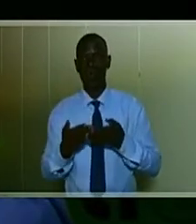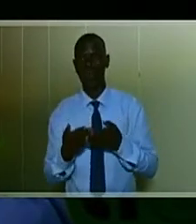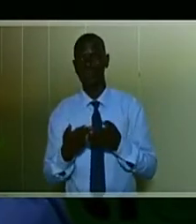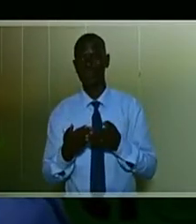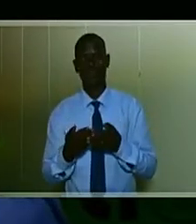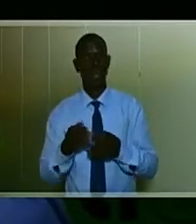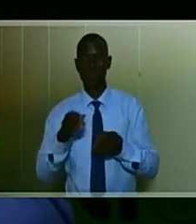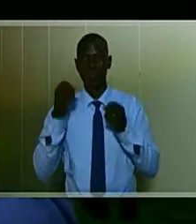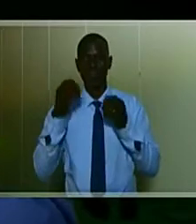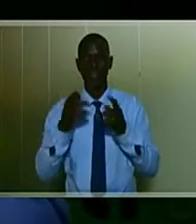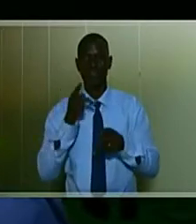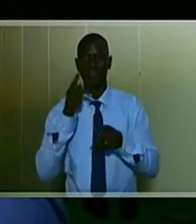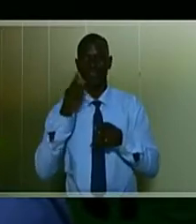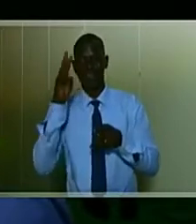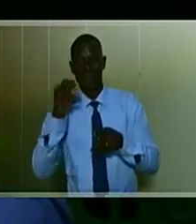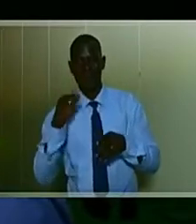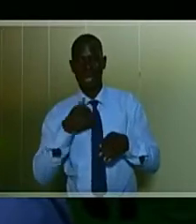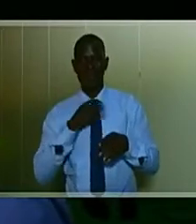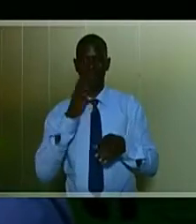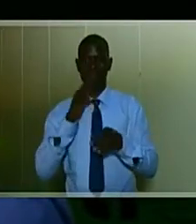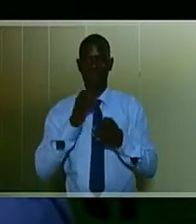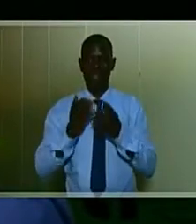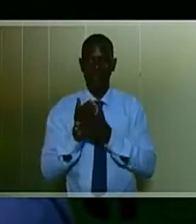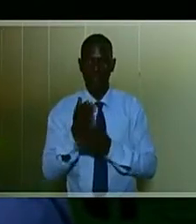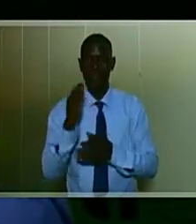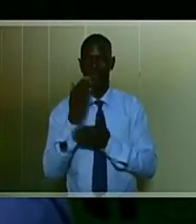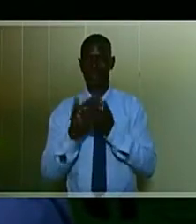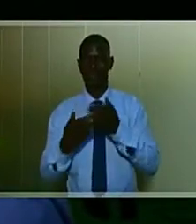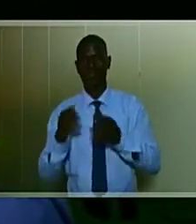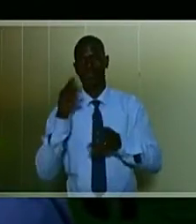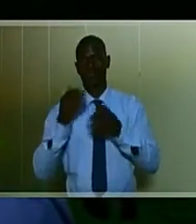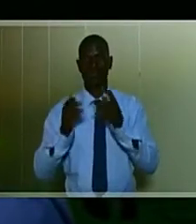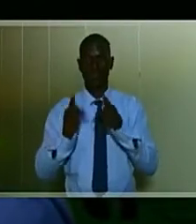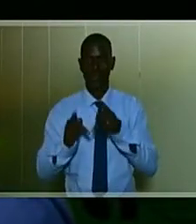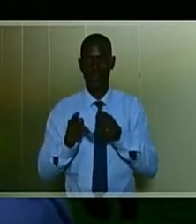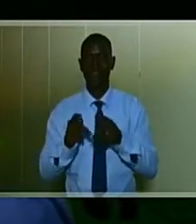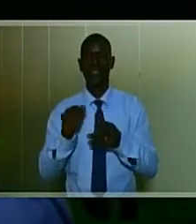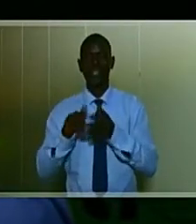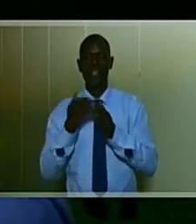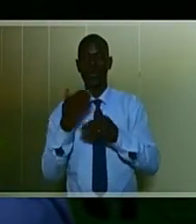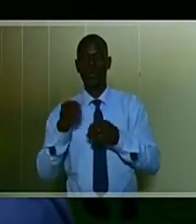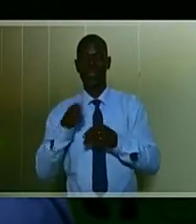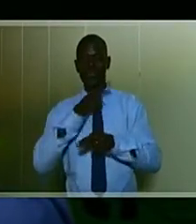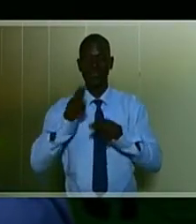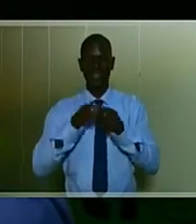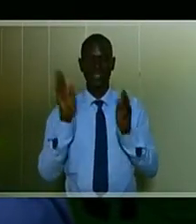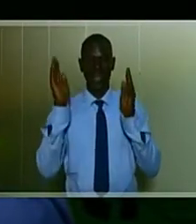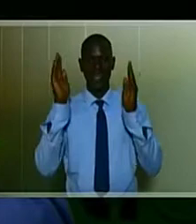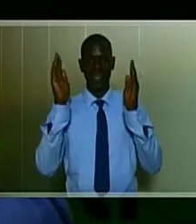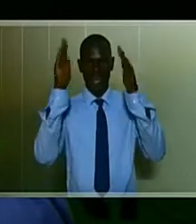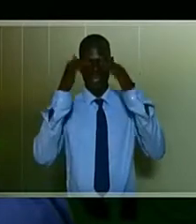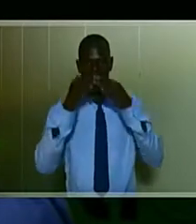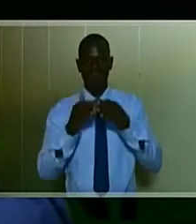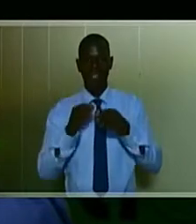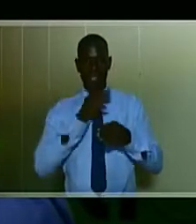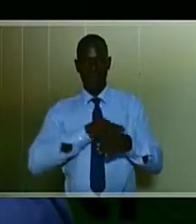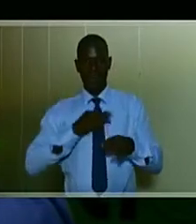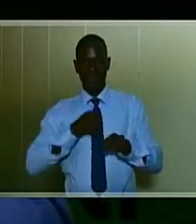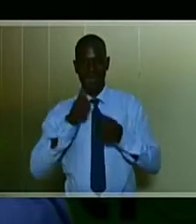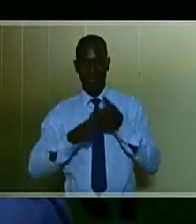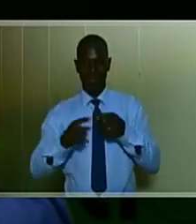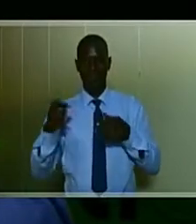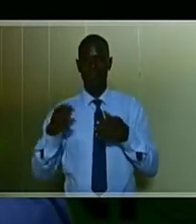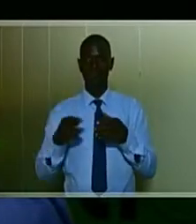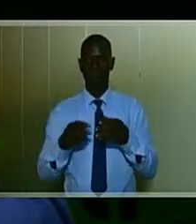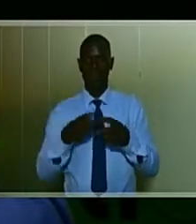of them who have spoken to some of their representatives here in this room, is that they want the National Assembly members to revisit it so that they can send it back to